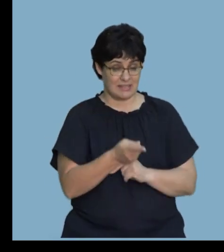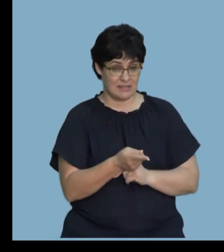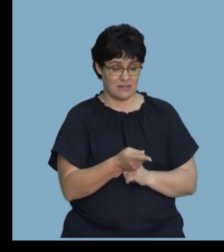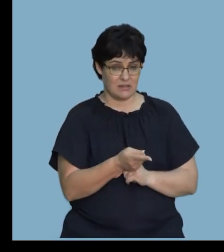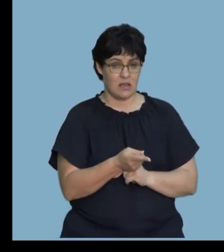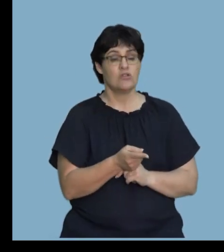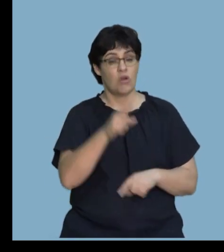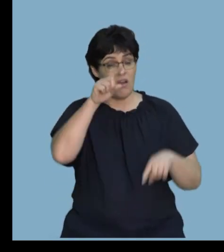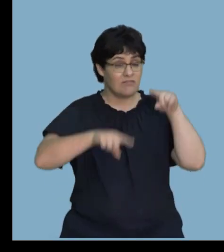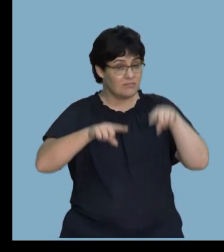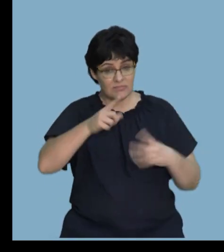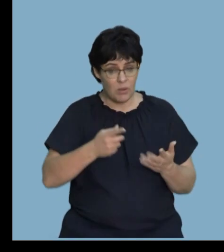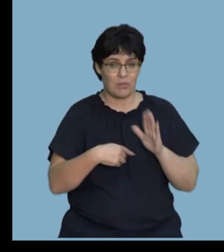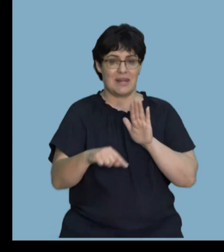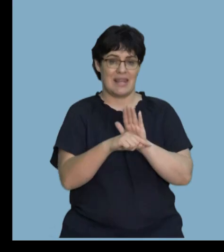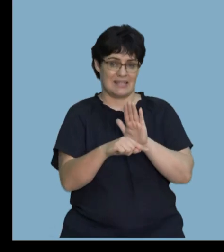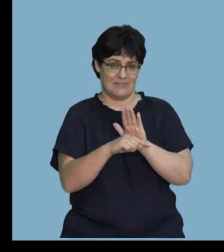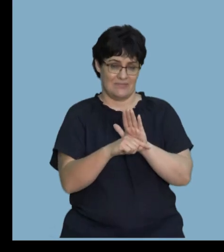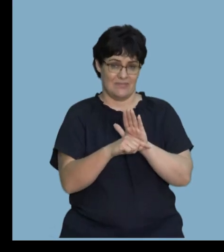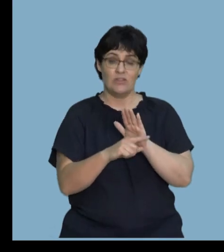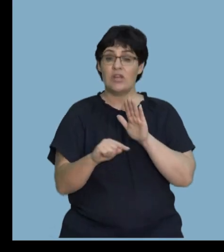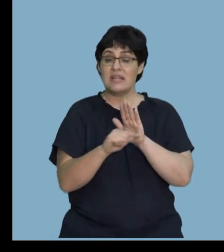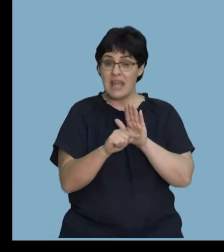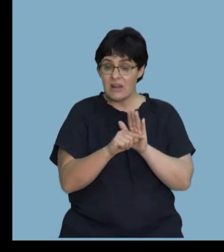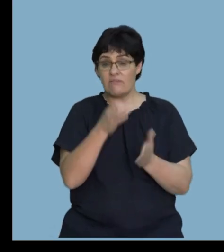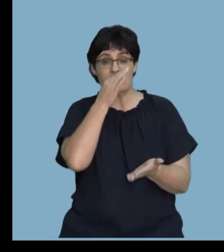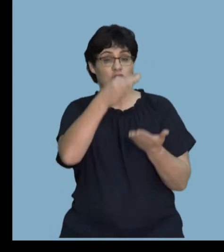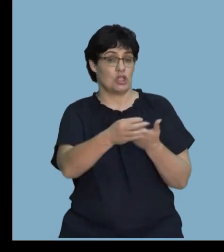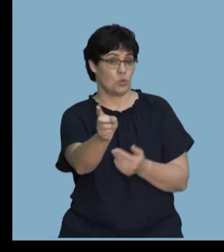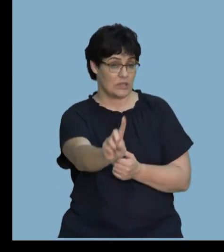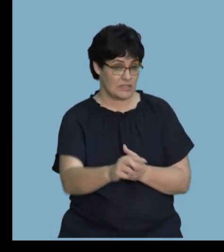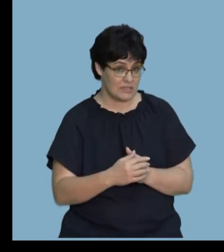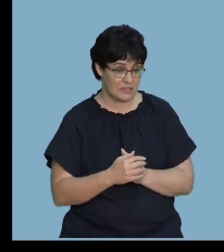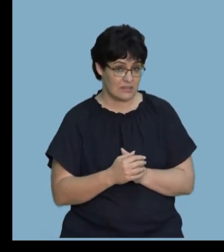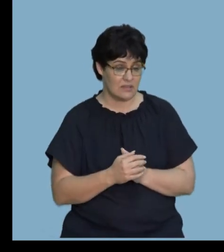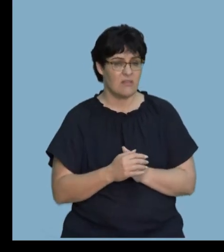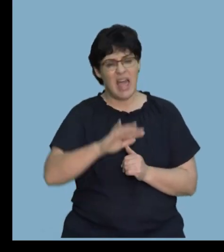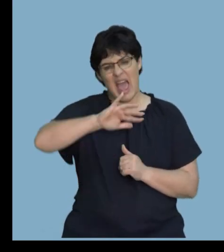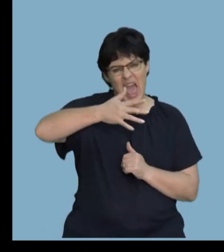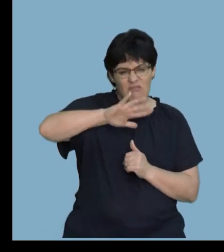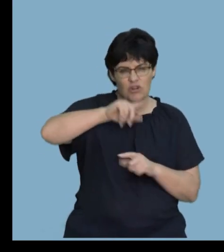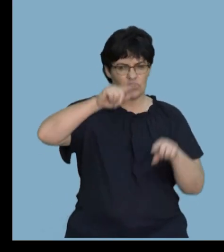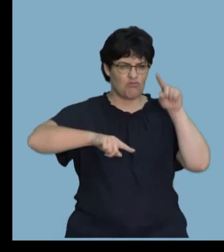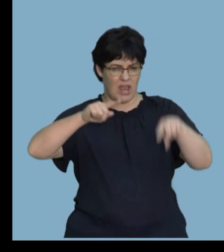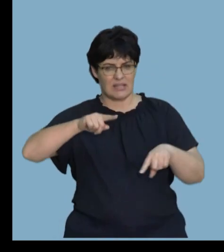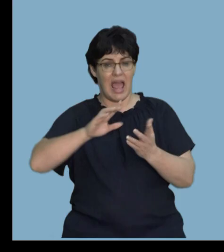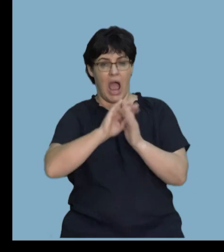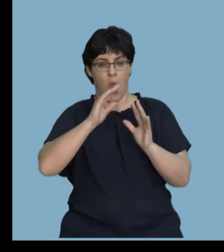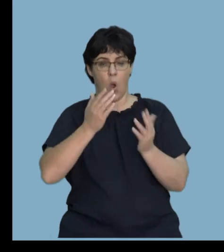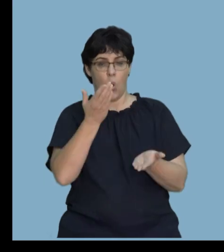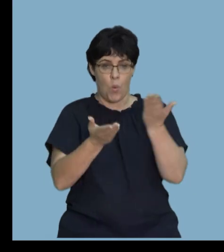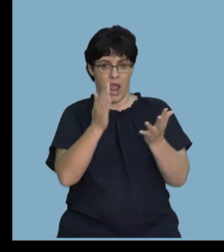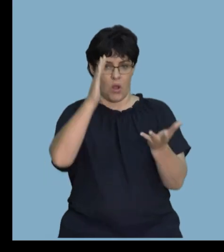going to get here will be negative. So the negative actually suggests that this is the average rate at which the mass is decreasing,